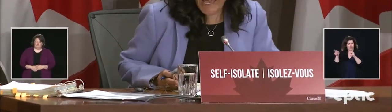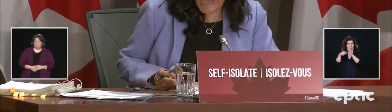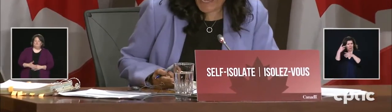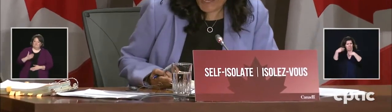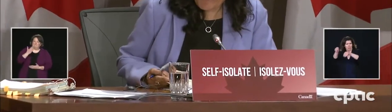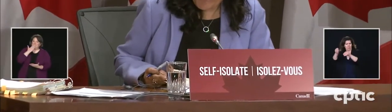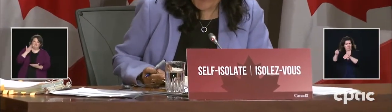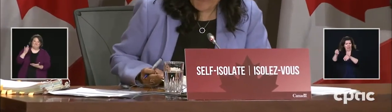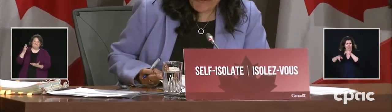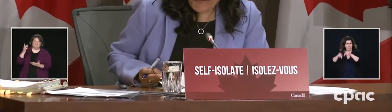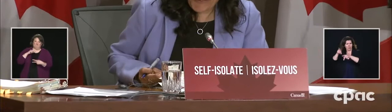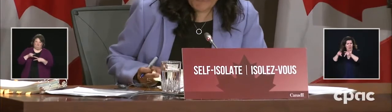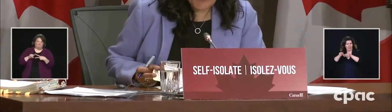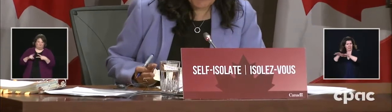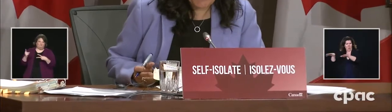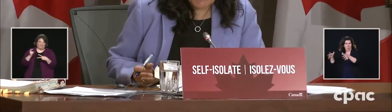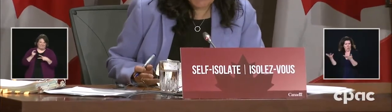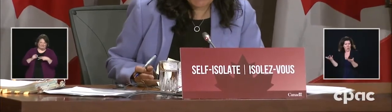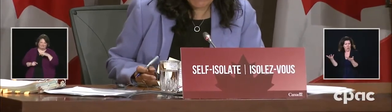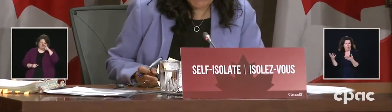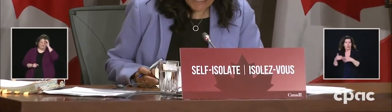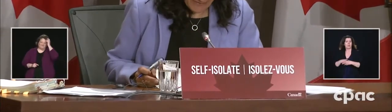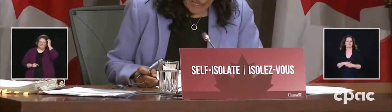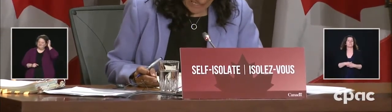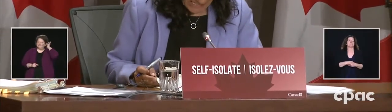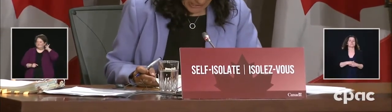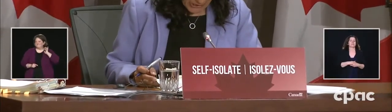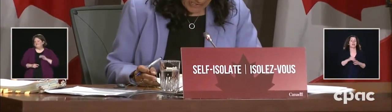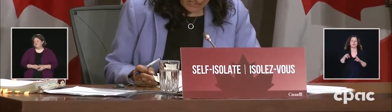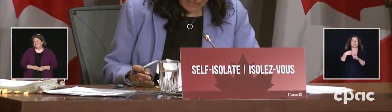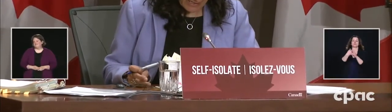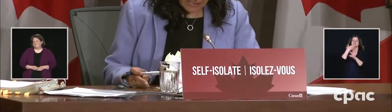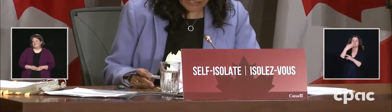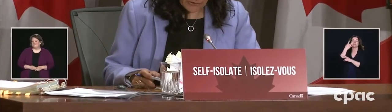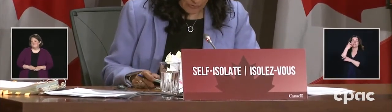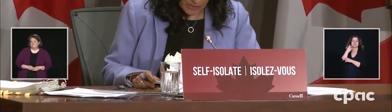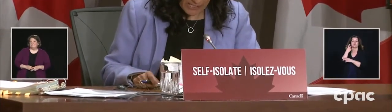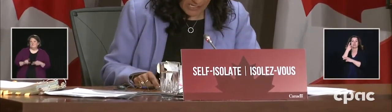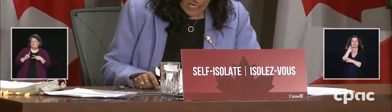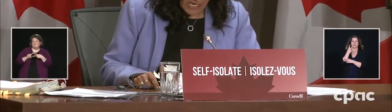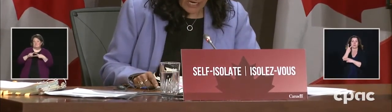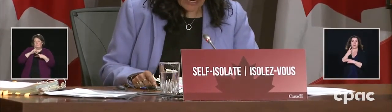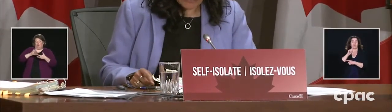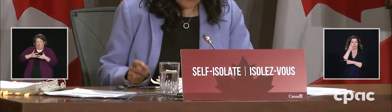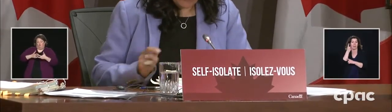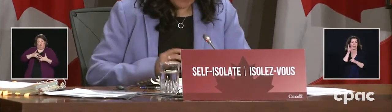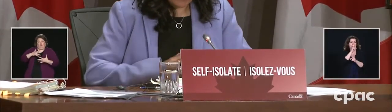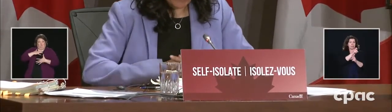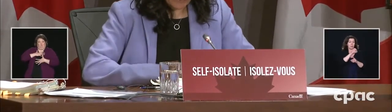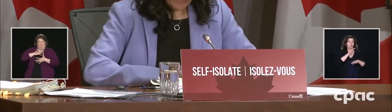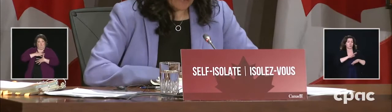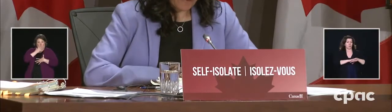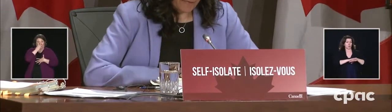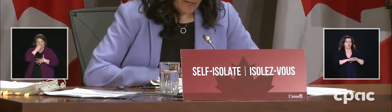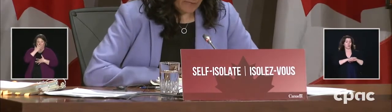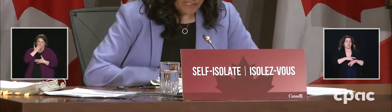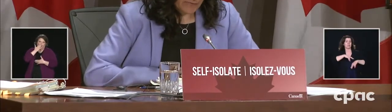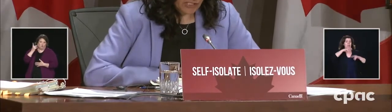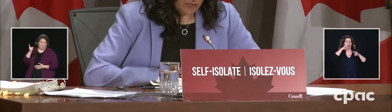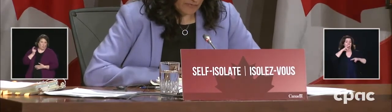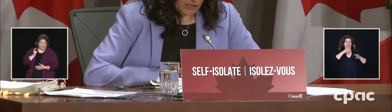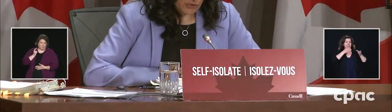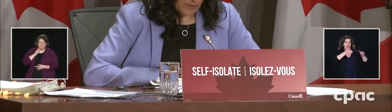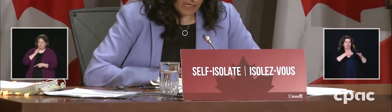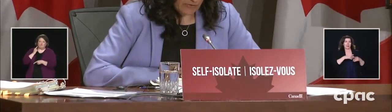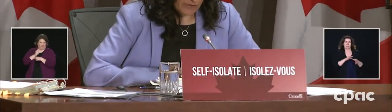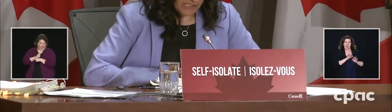questions. The first question relating to ventilators is a good one. You're right, we have received